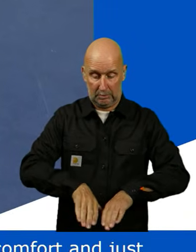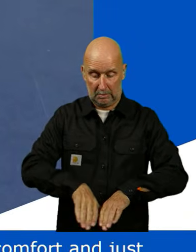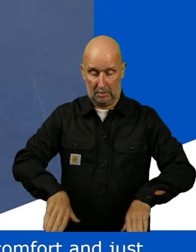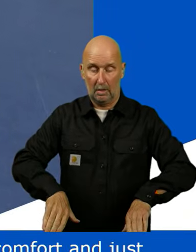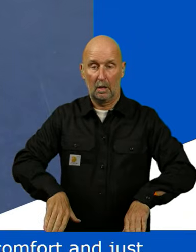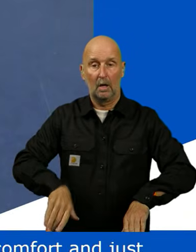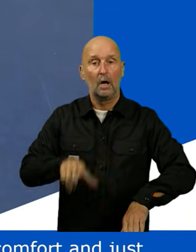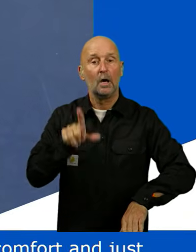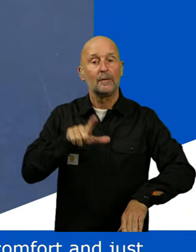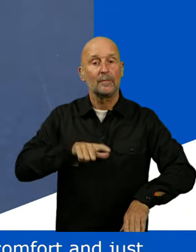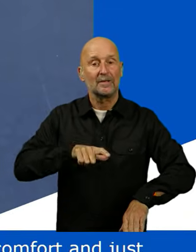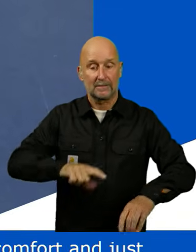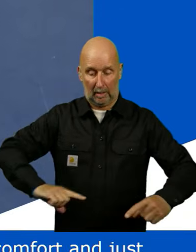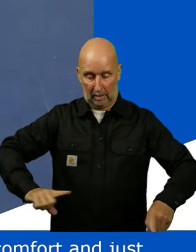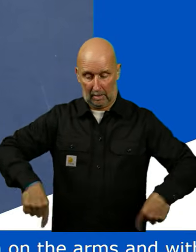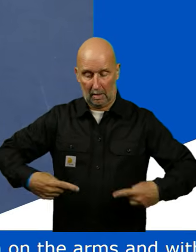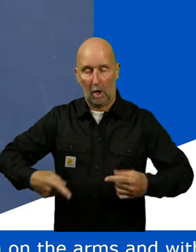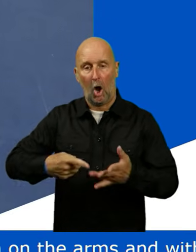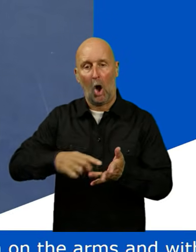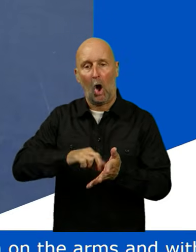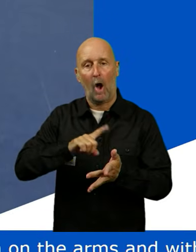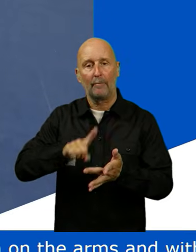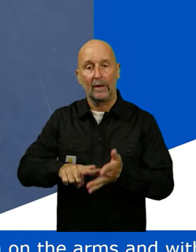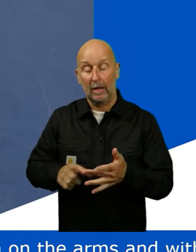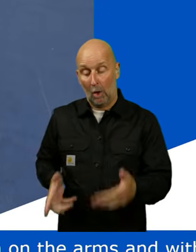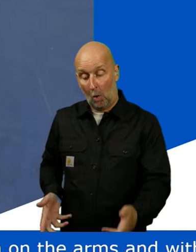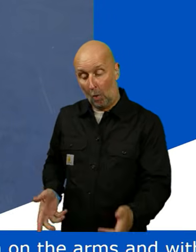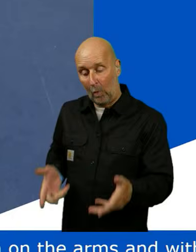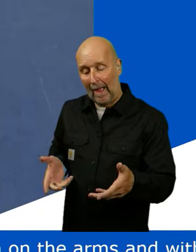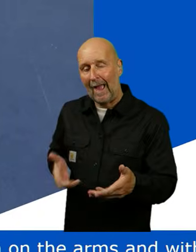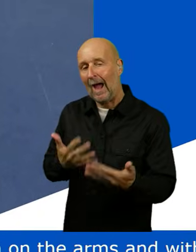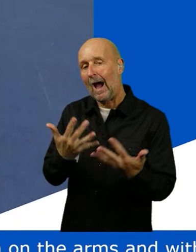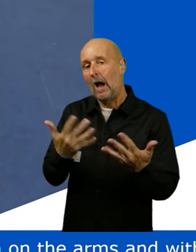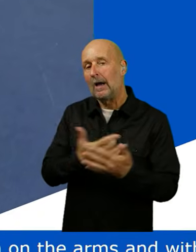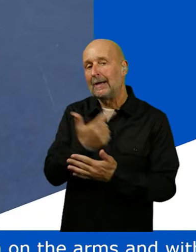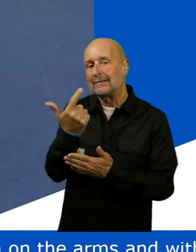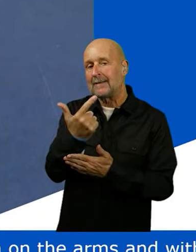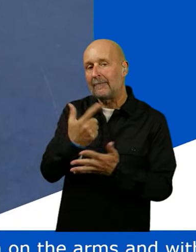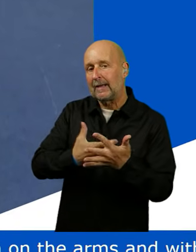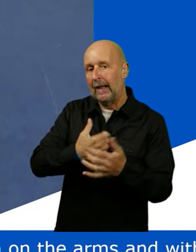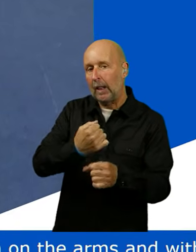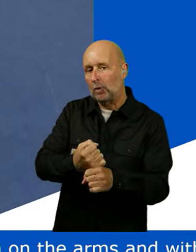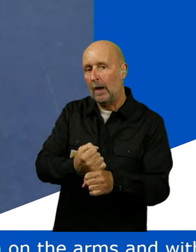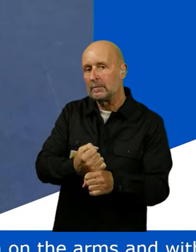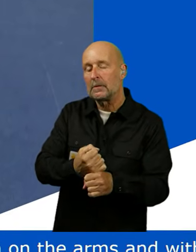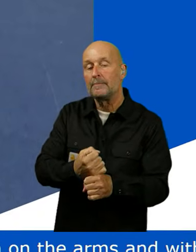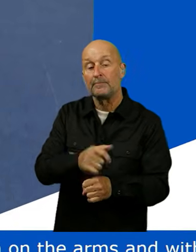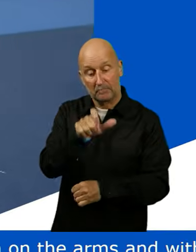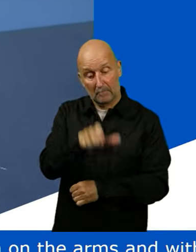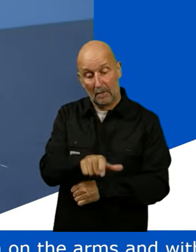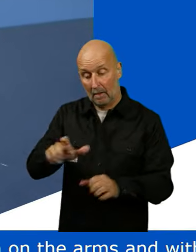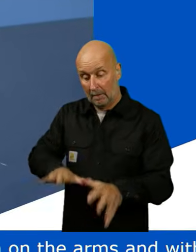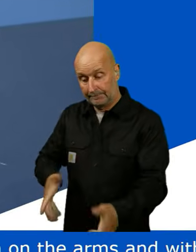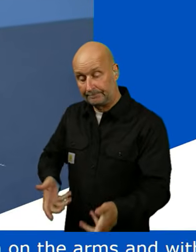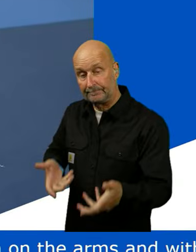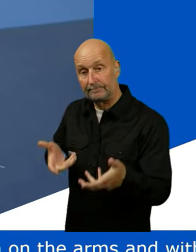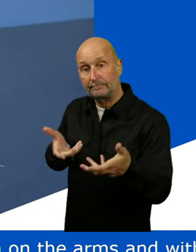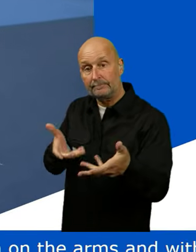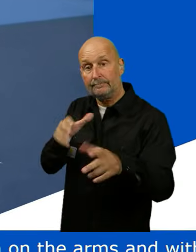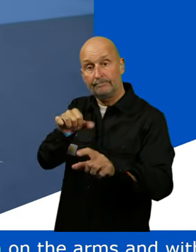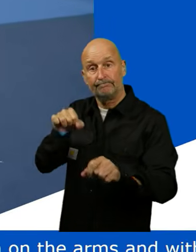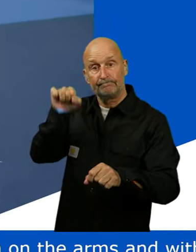still having the Omni wheels, but still only weighs 17 kilograms. Right. So really easy for the user to be able to pick it up and put it in the